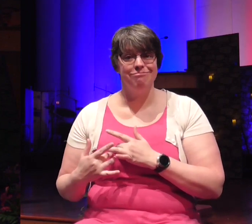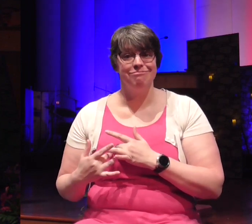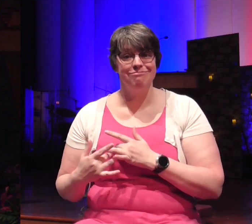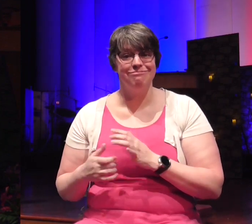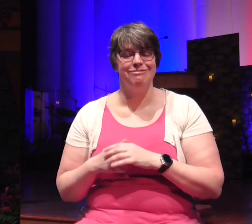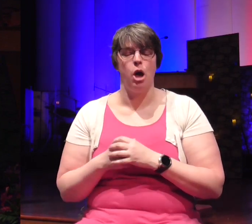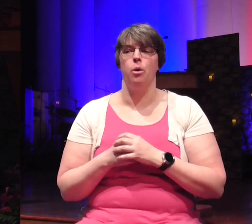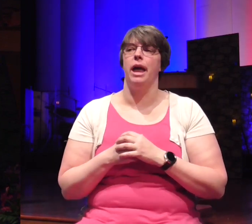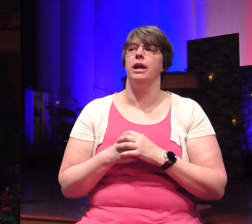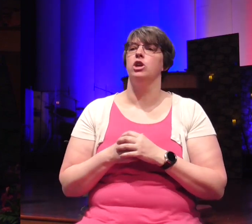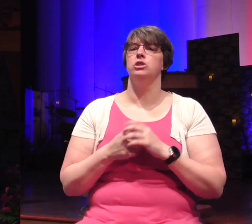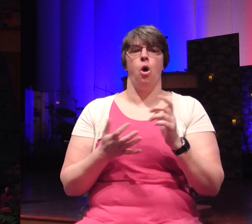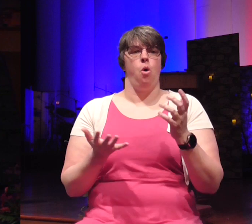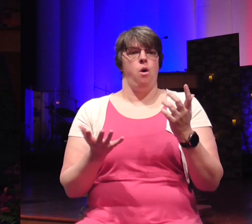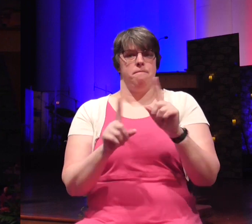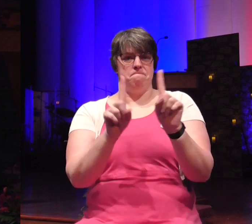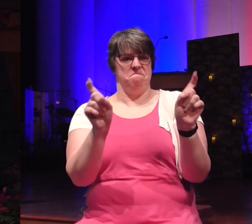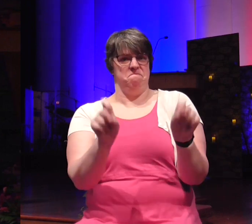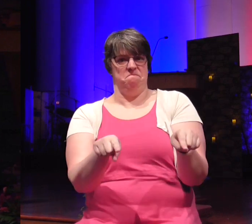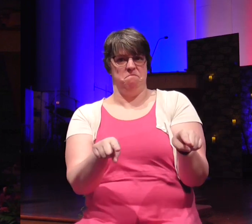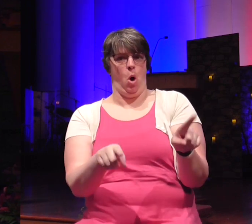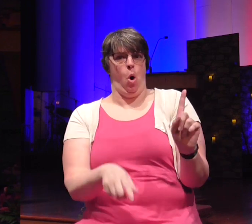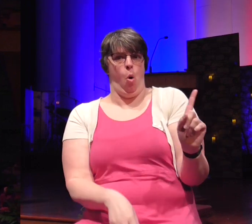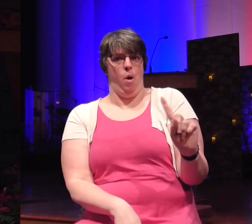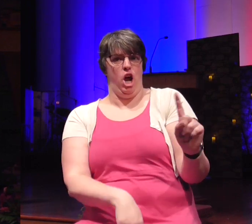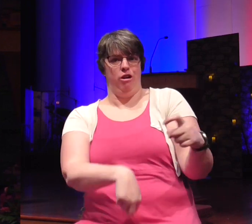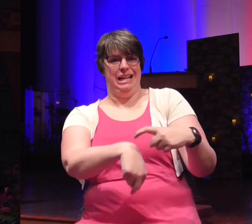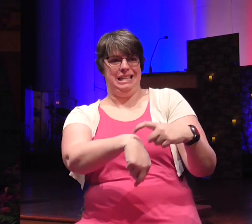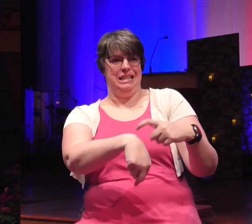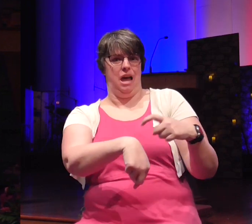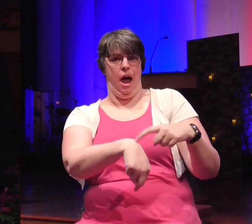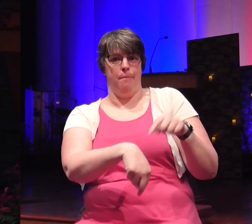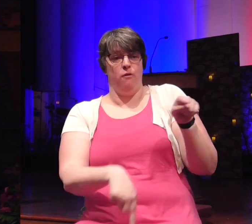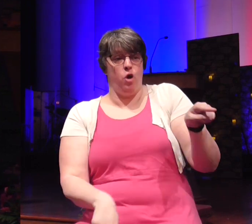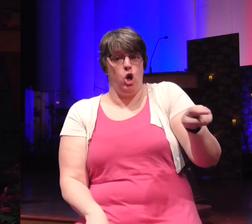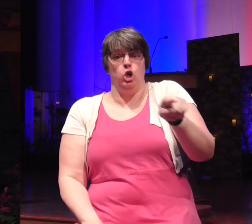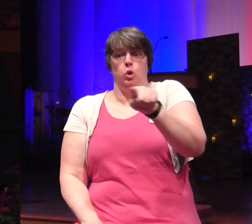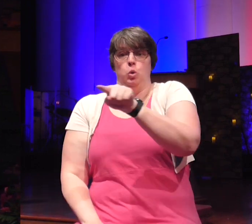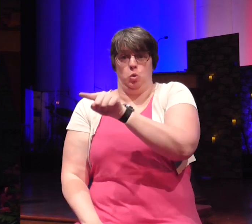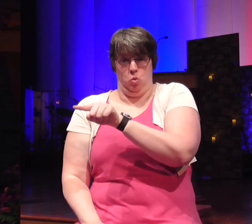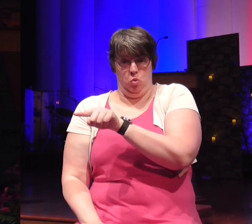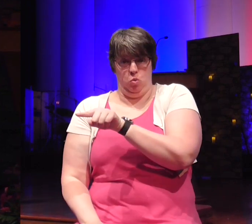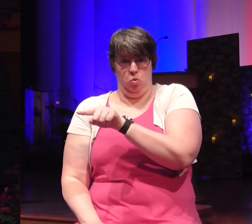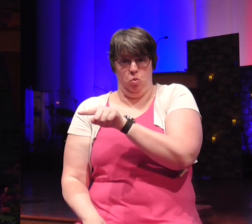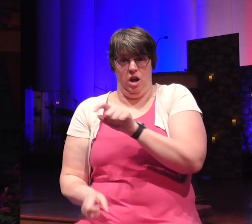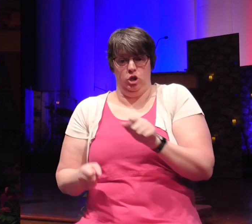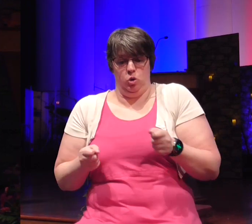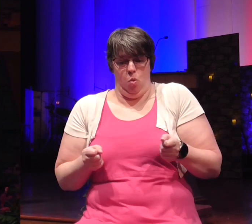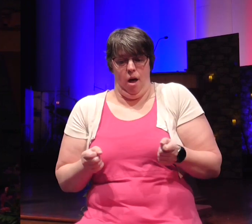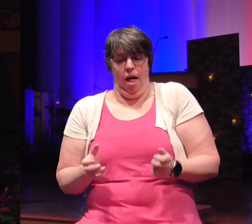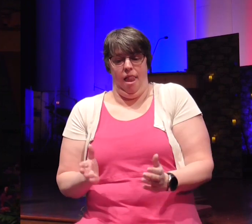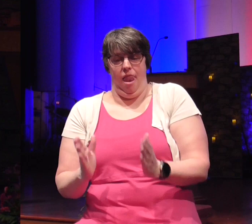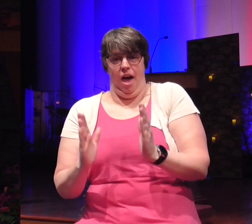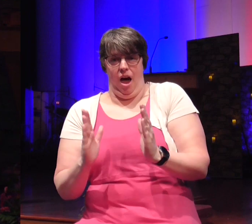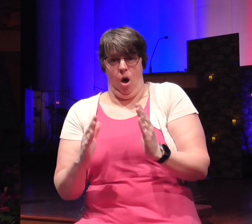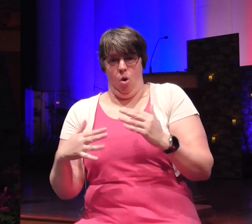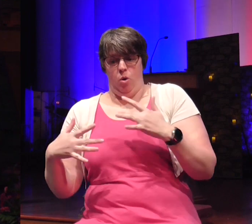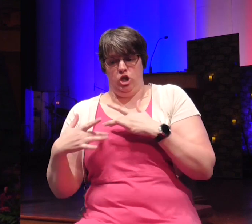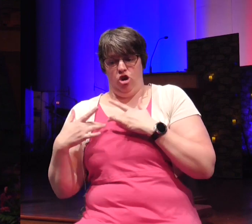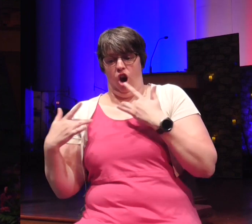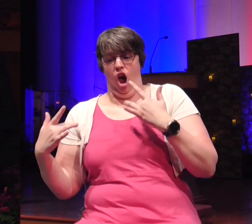Where is it time for you to let your greater resources of heart take you out of prisons of